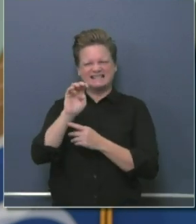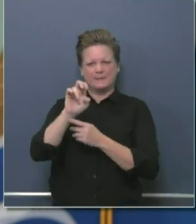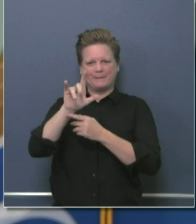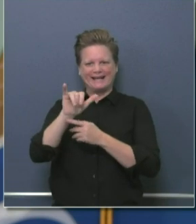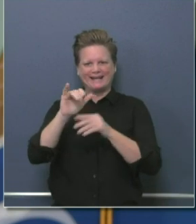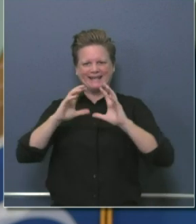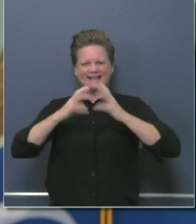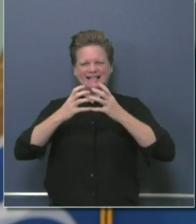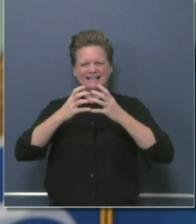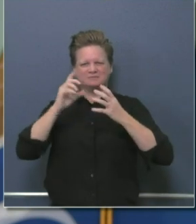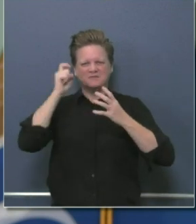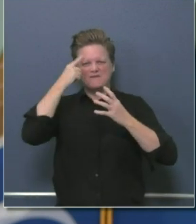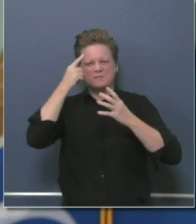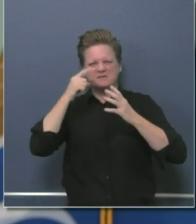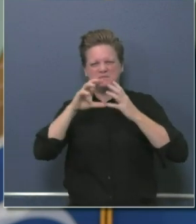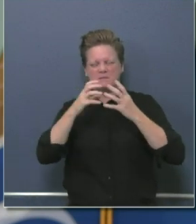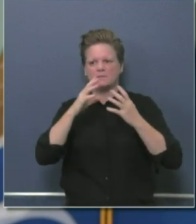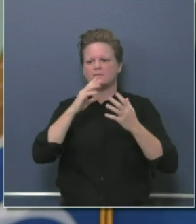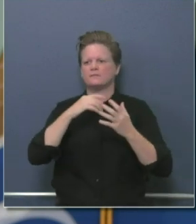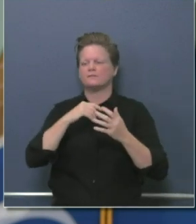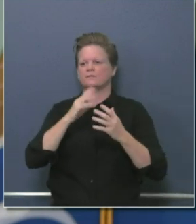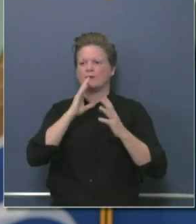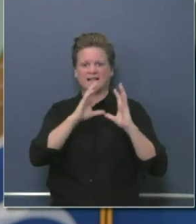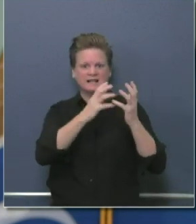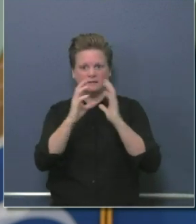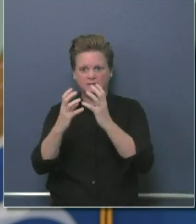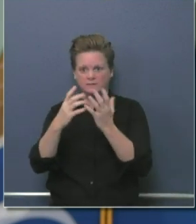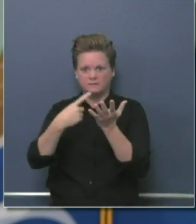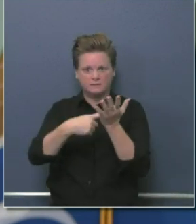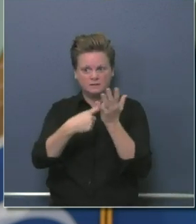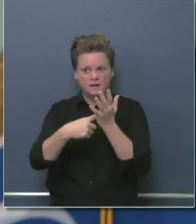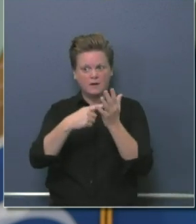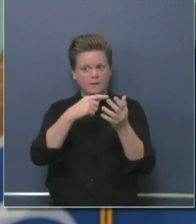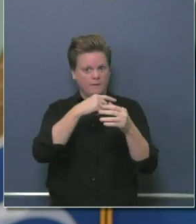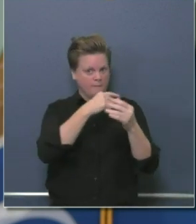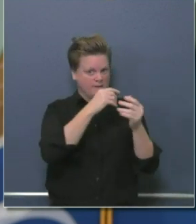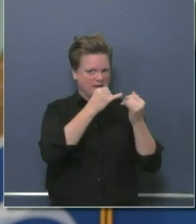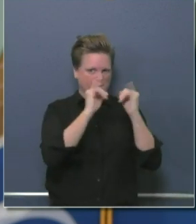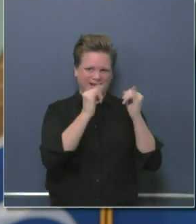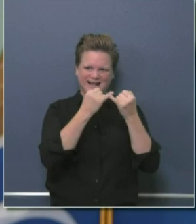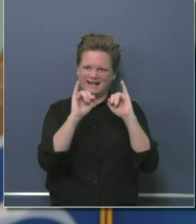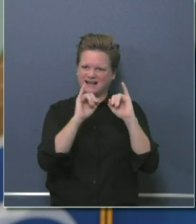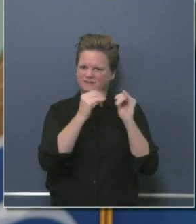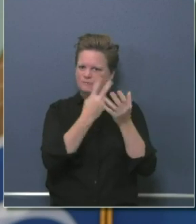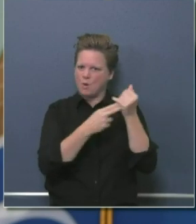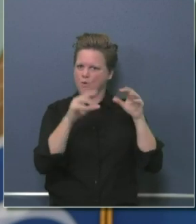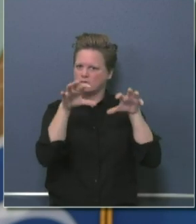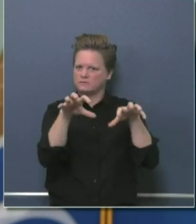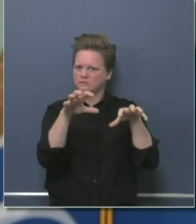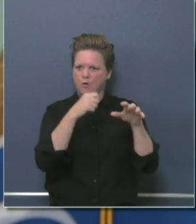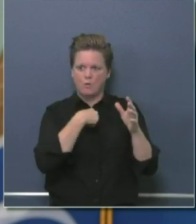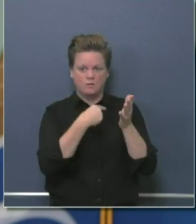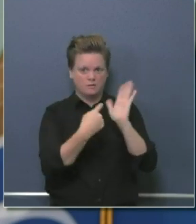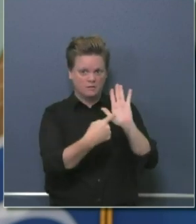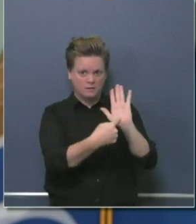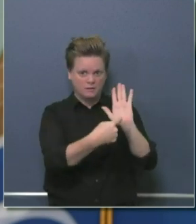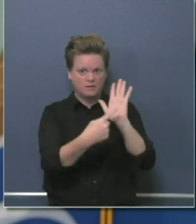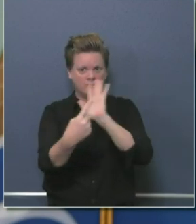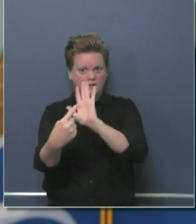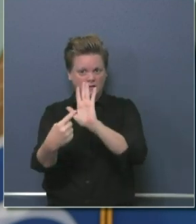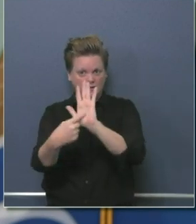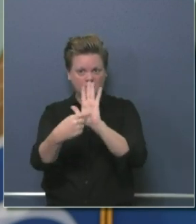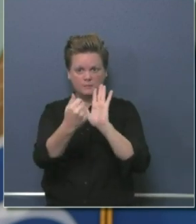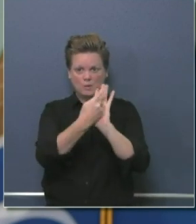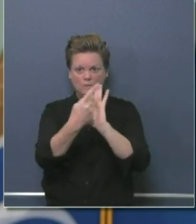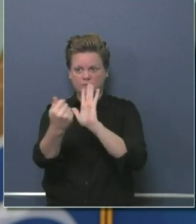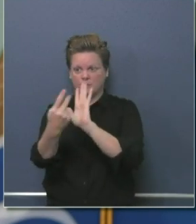an independent branch of government, and they should be afforded the privilege and the right, the foundational honor they've been bestowed by the people of